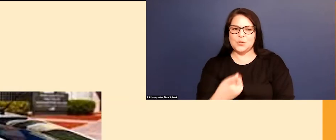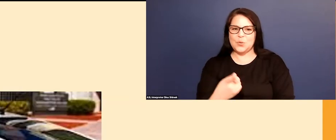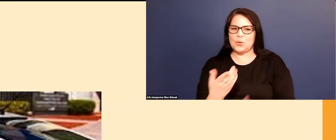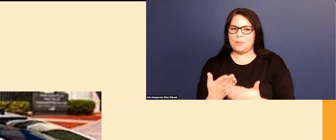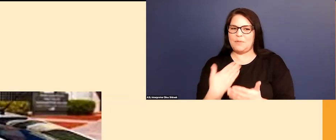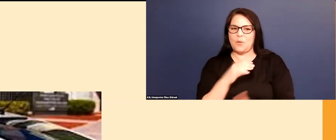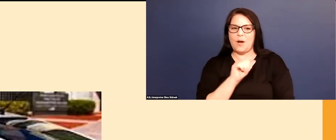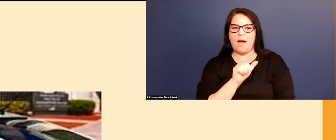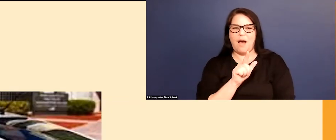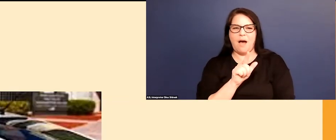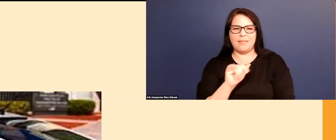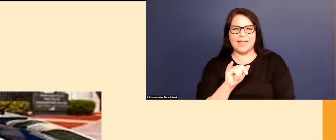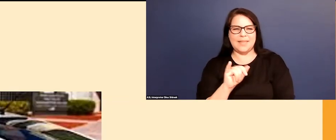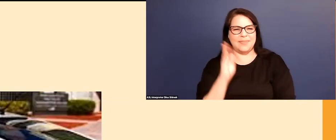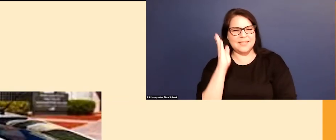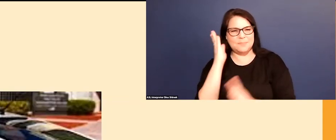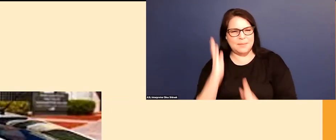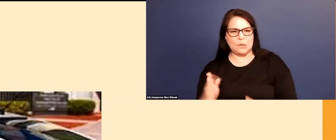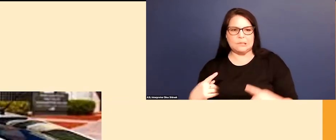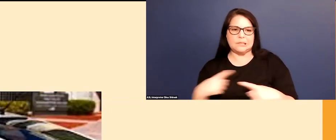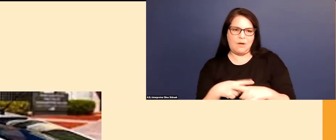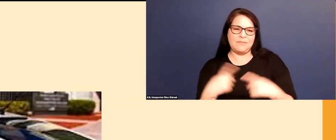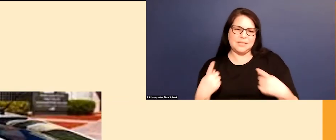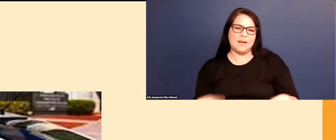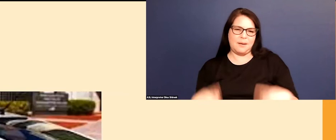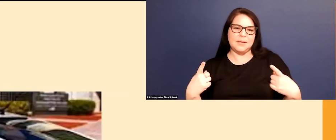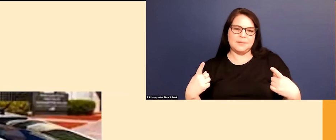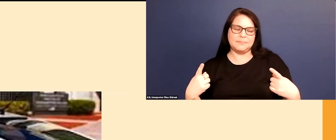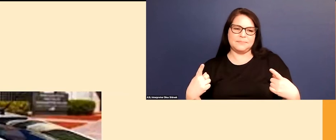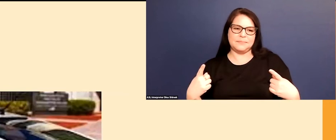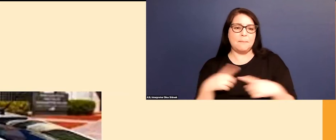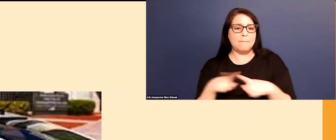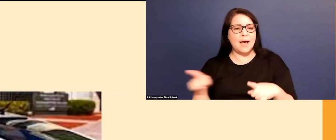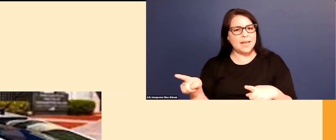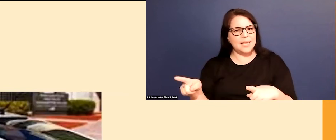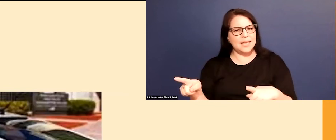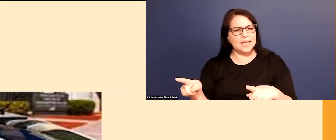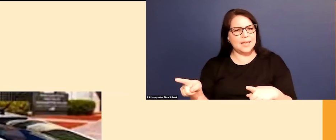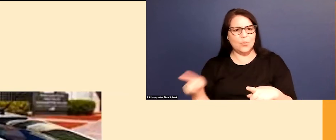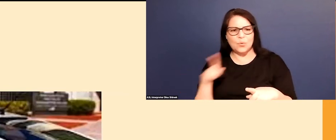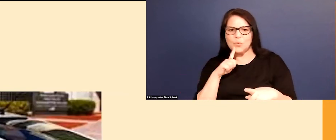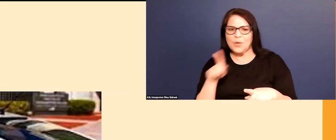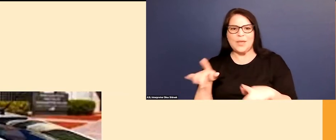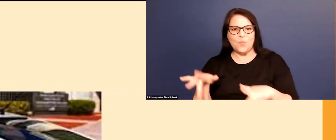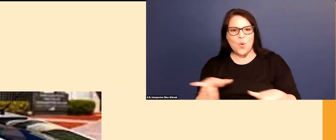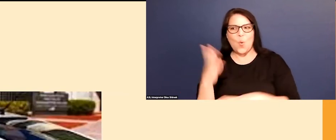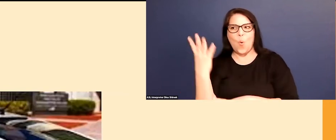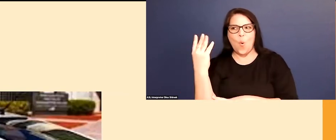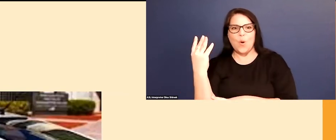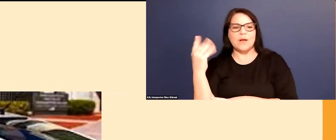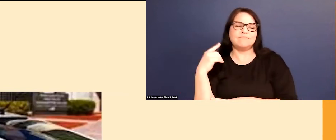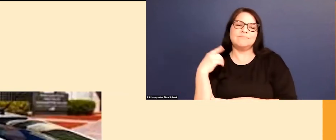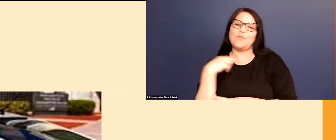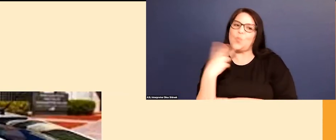our speaker, had a conflict, but he took the time and actually recorded his voice, as I